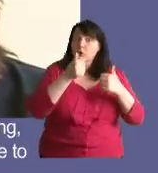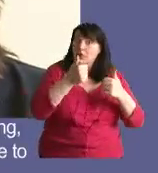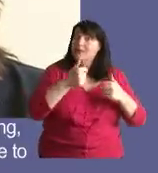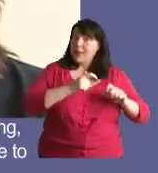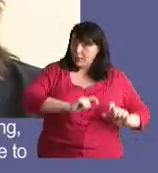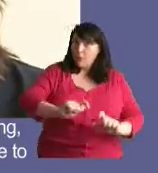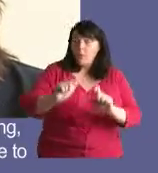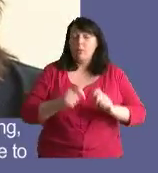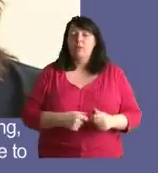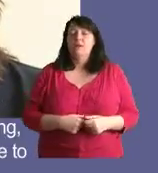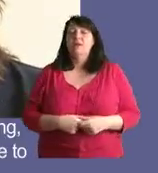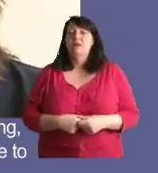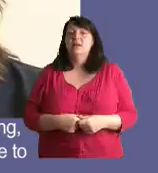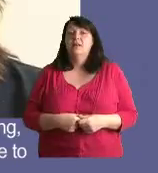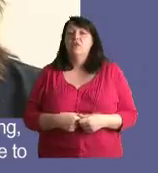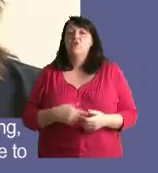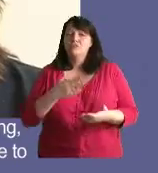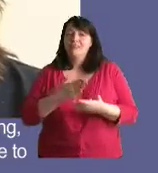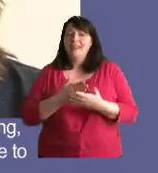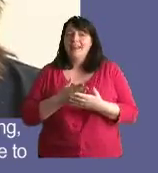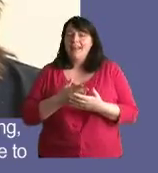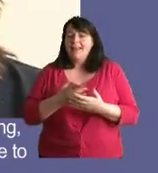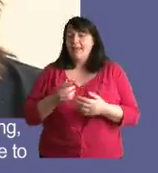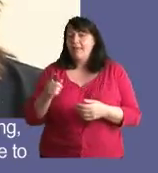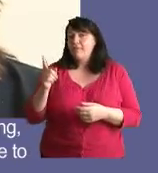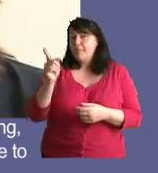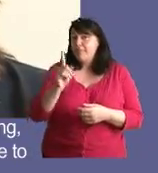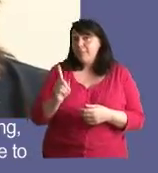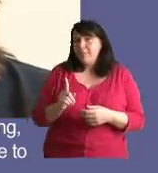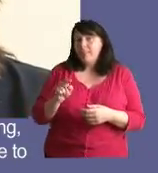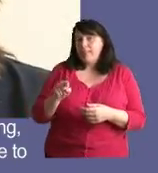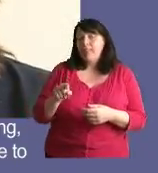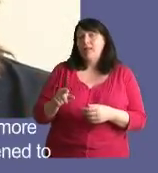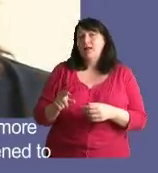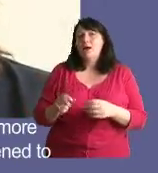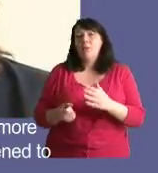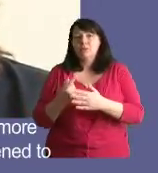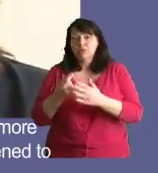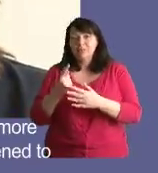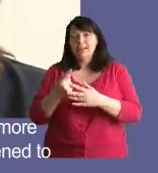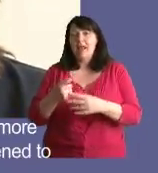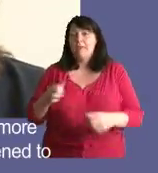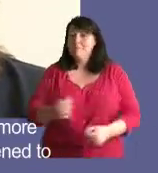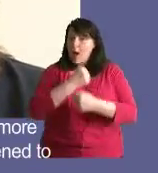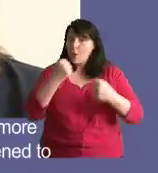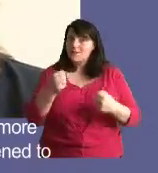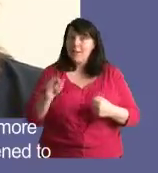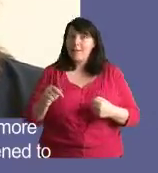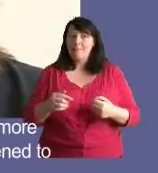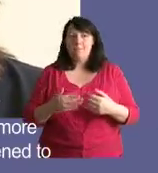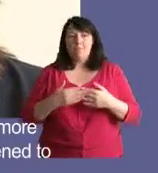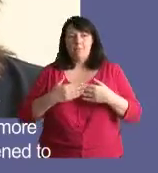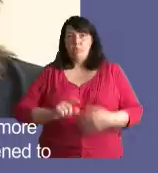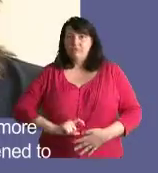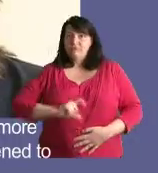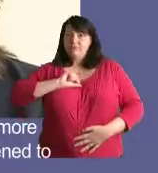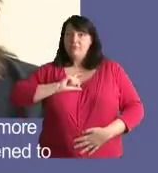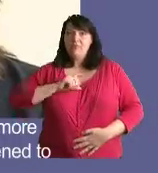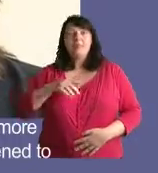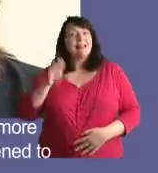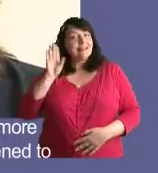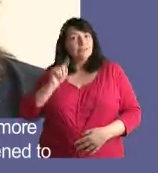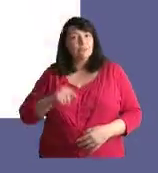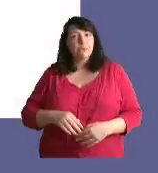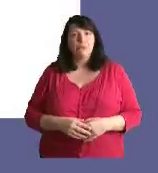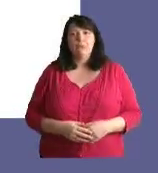we think you're doing good, keep it going. Yeah? And I mean, it really does give young people a chance to see it, and it empowers them, it gives them more self-esteem because they